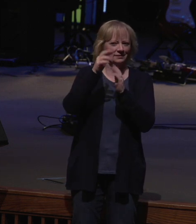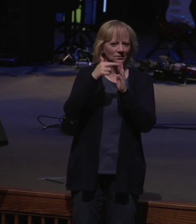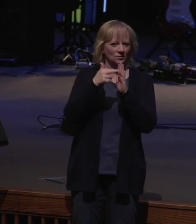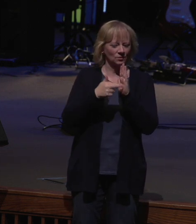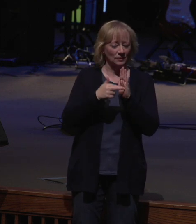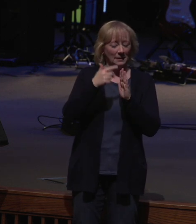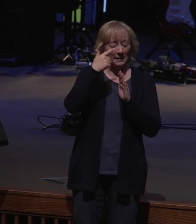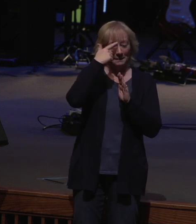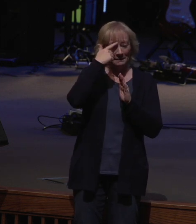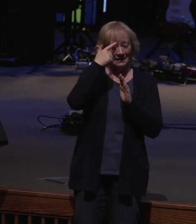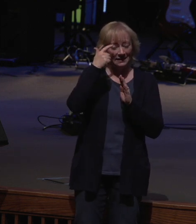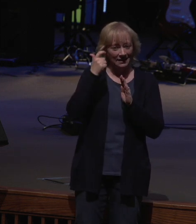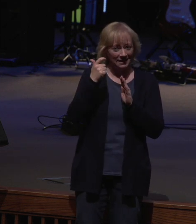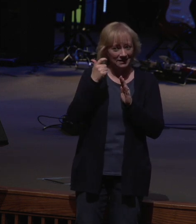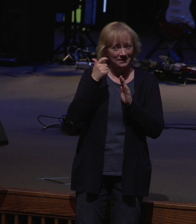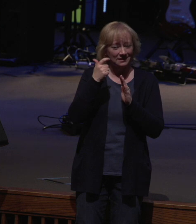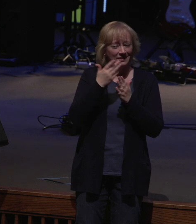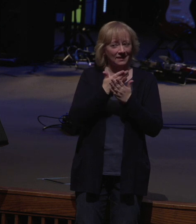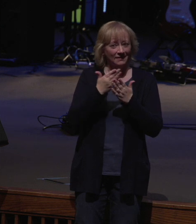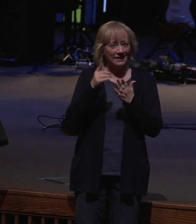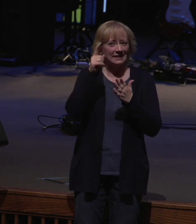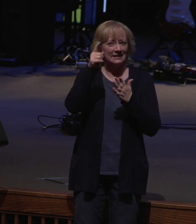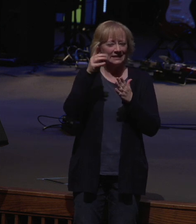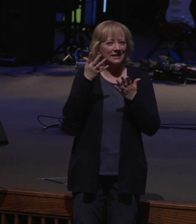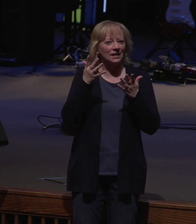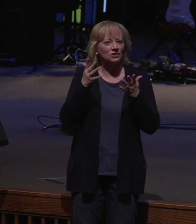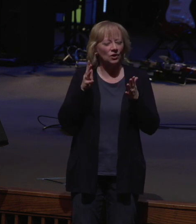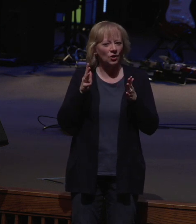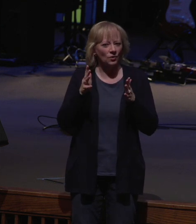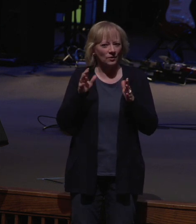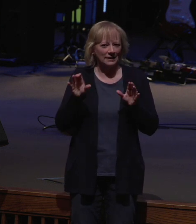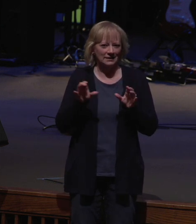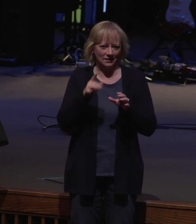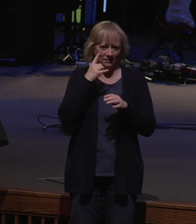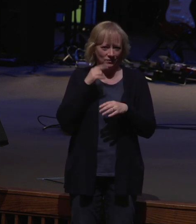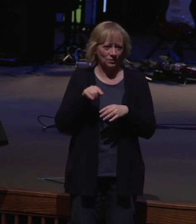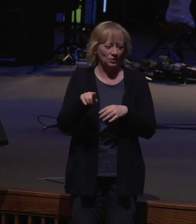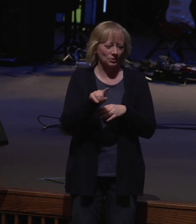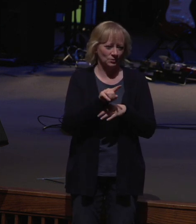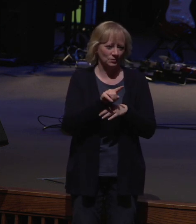because of what Jesus has already done for you?